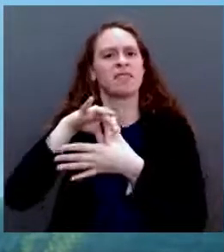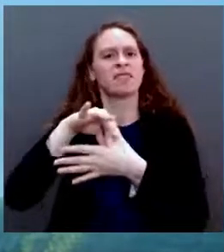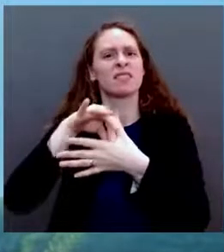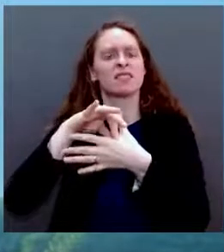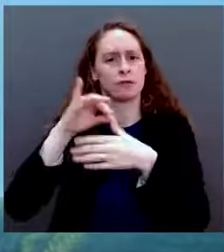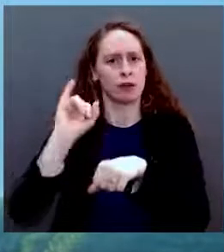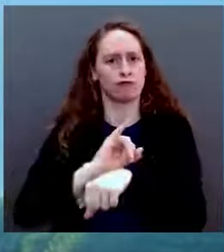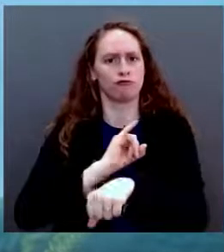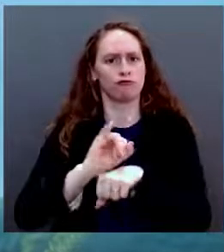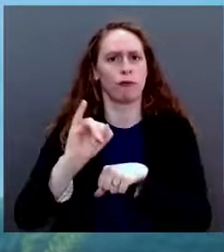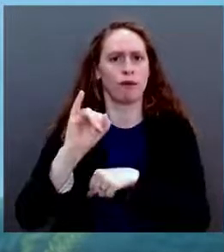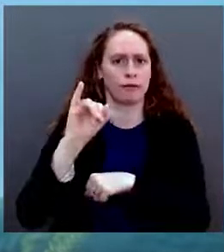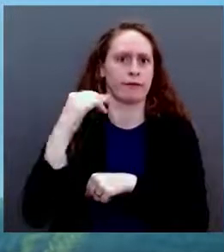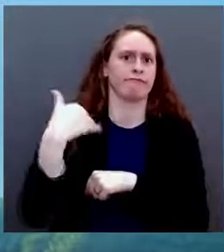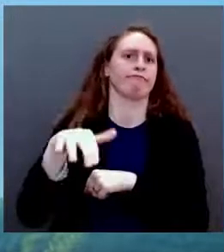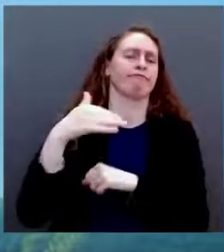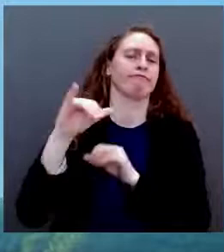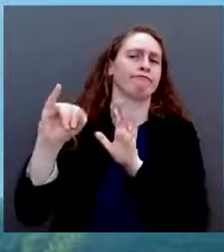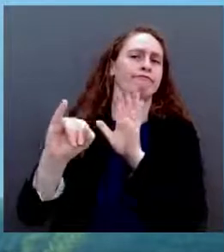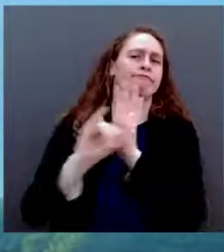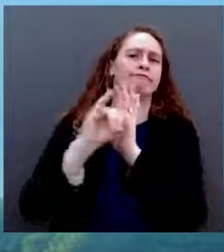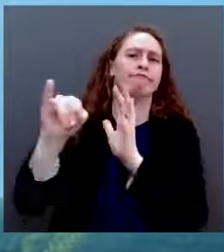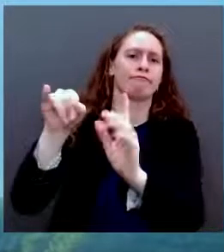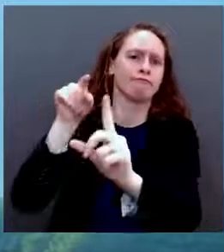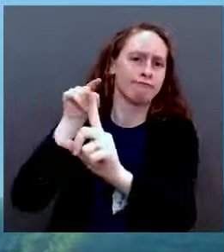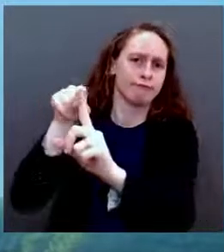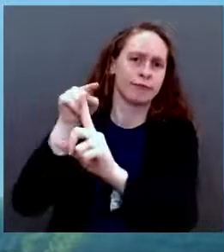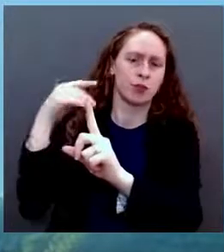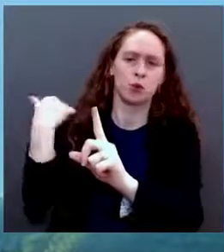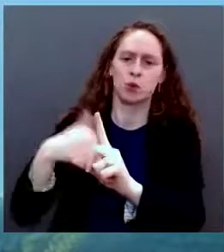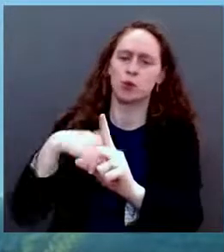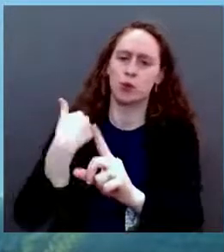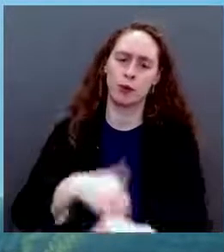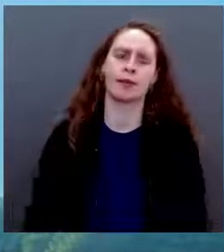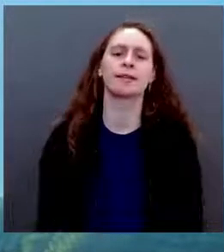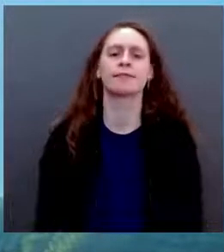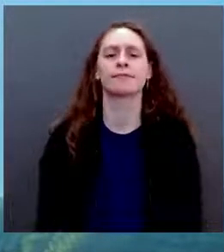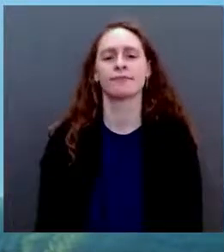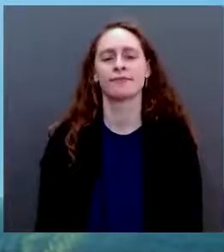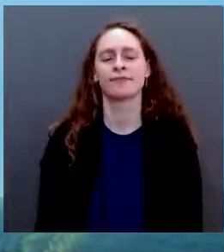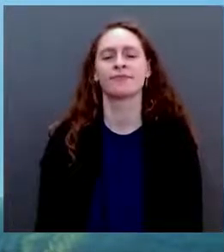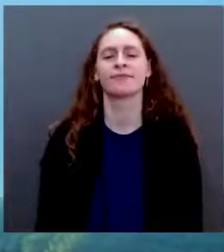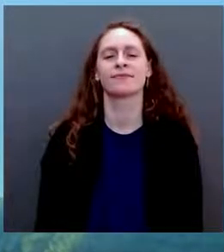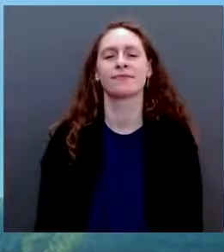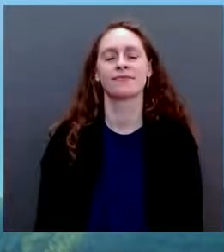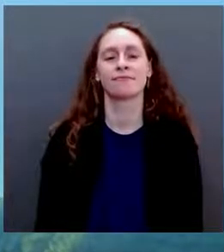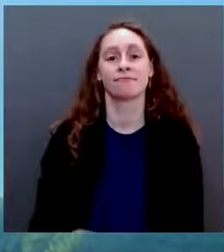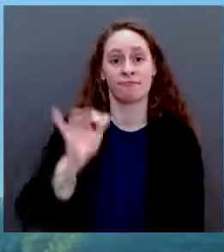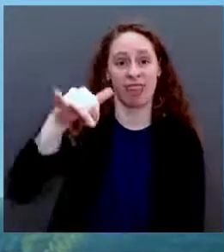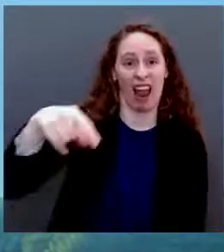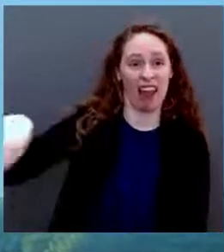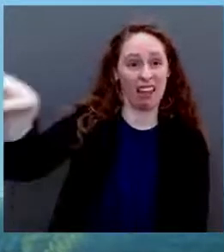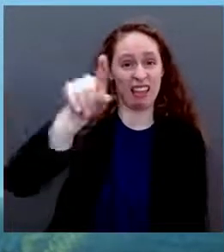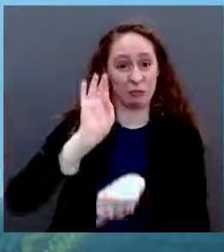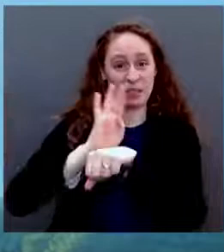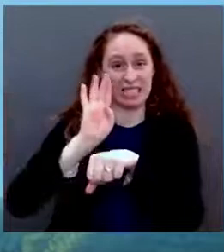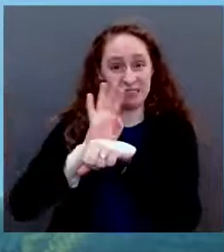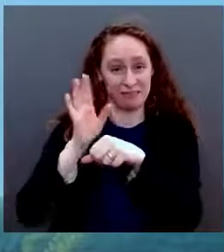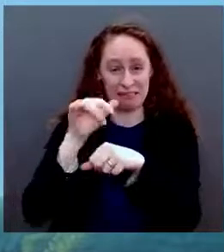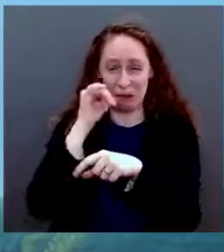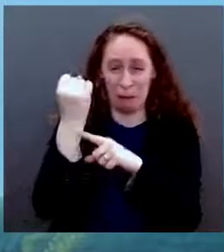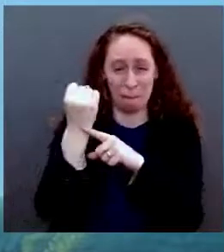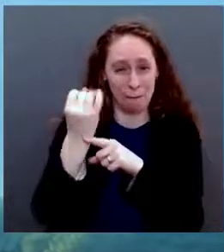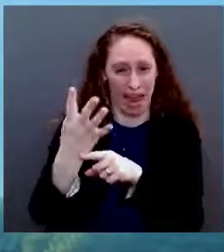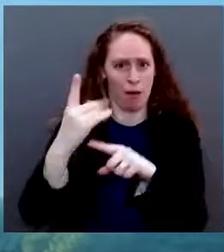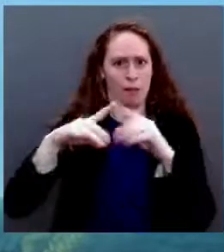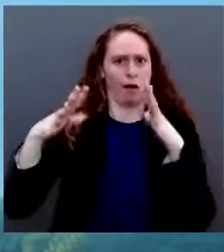product to grocery stores. That's the way it works. Without meaningful competition, farmers and ranchers don't get to choose who they